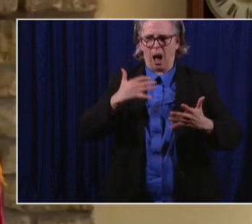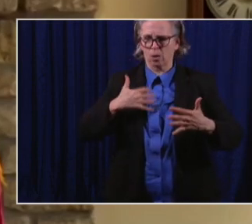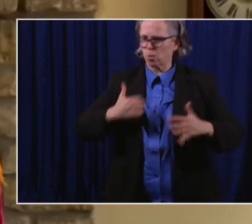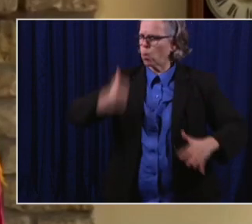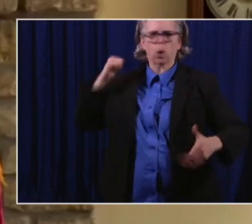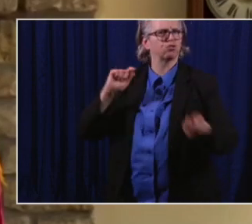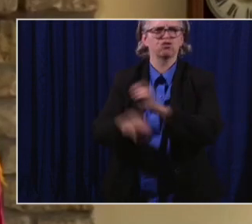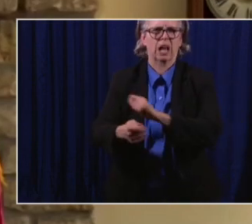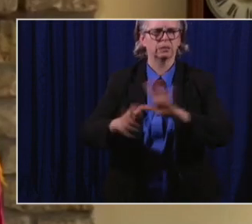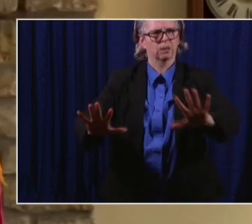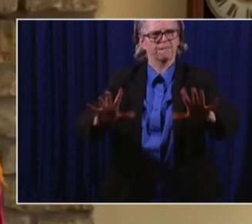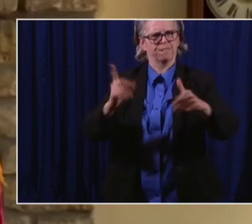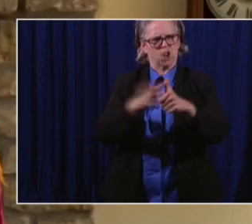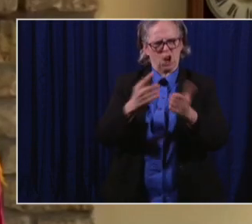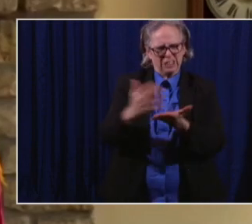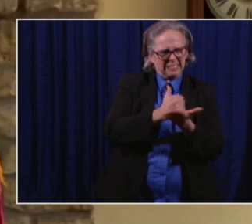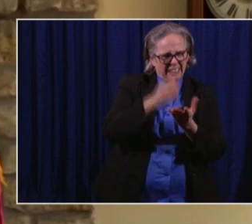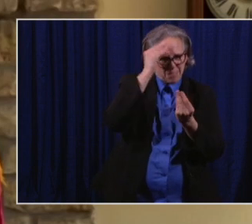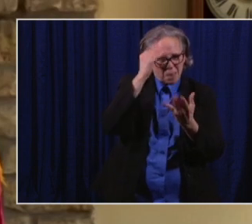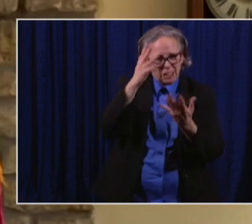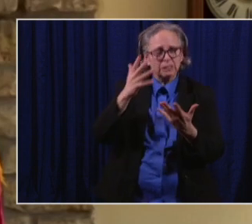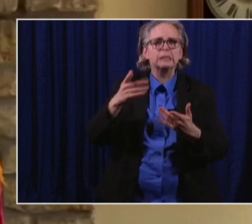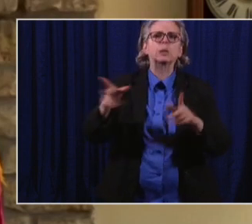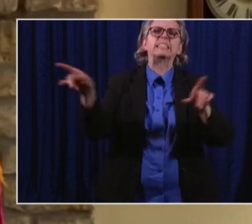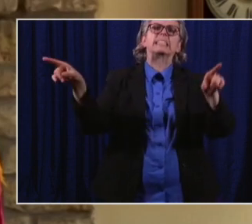about. It goes out to,